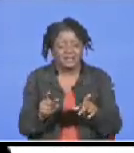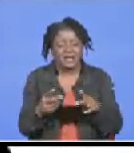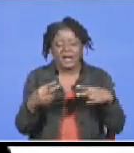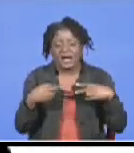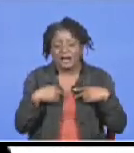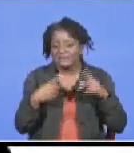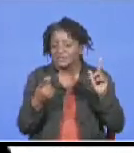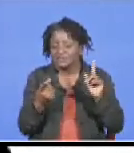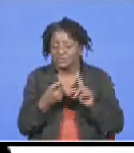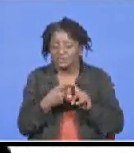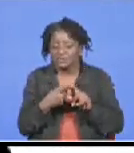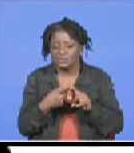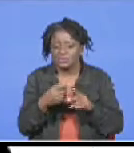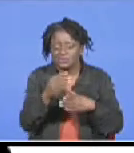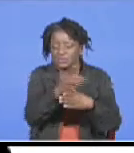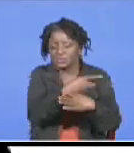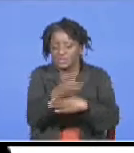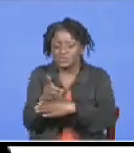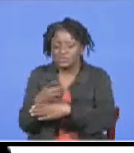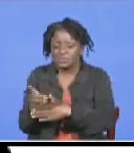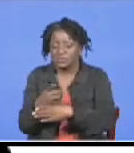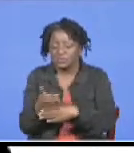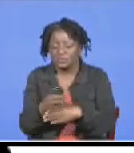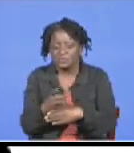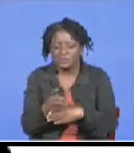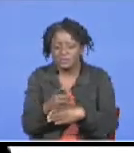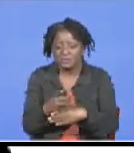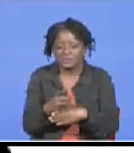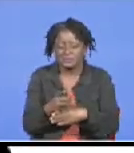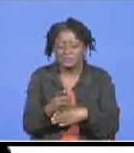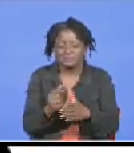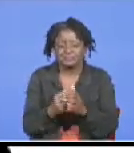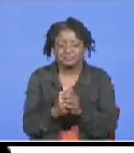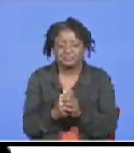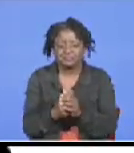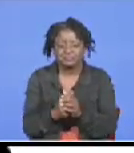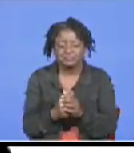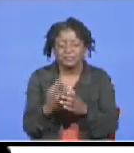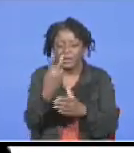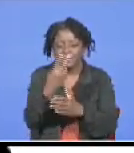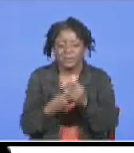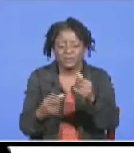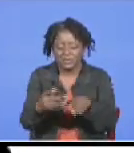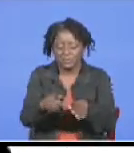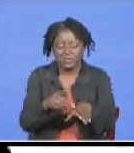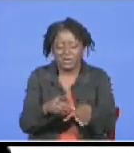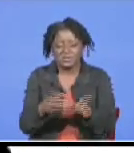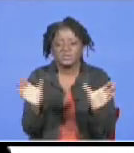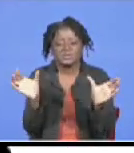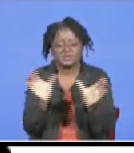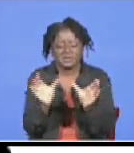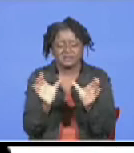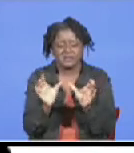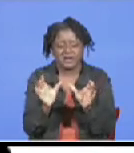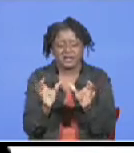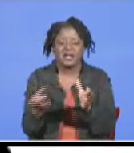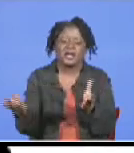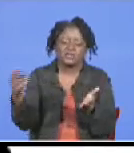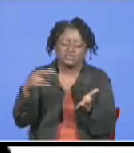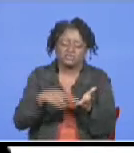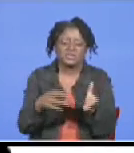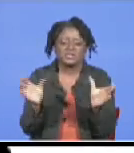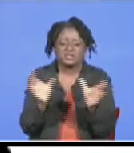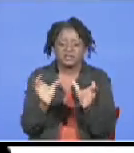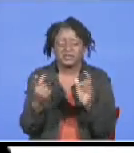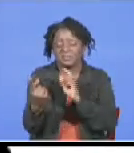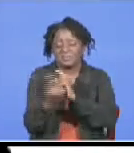having to distribute from Crown Haven to Sandy Point. Now both ports of entry have been certified and recertified, meeting